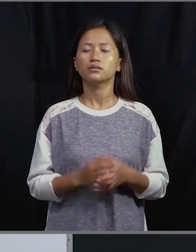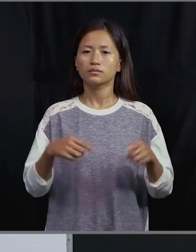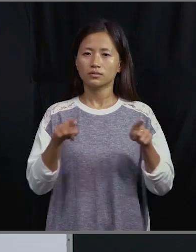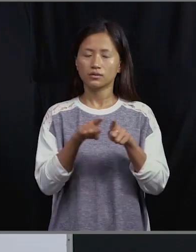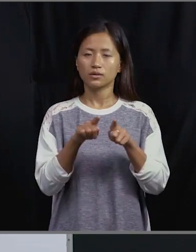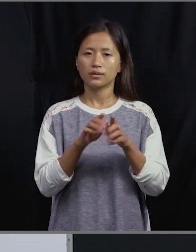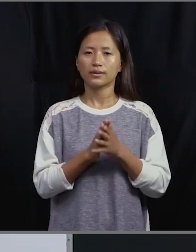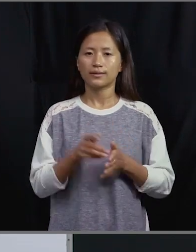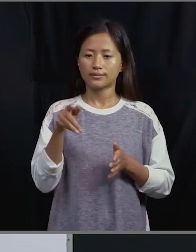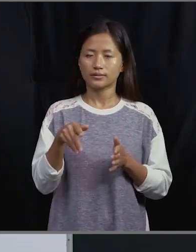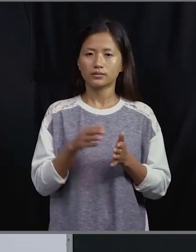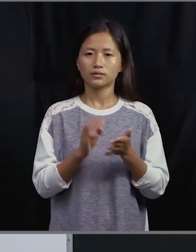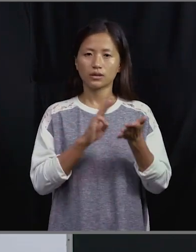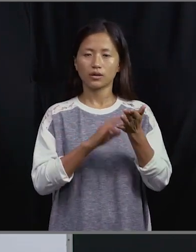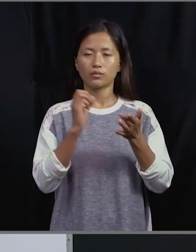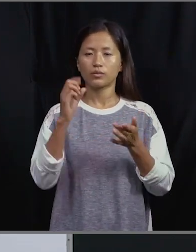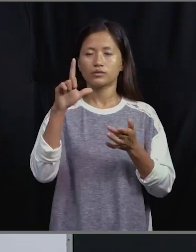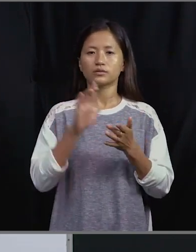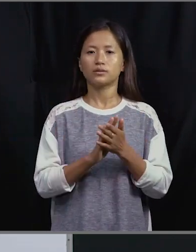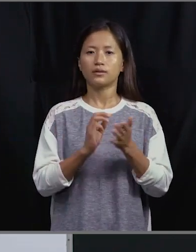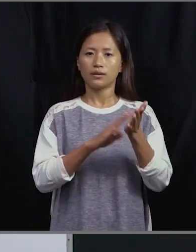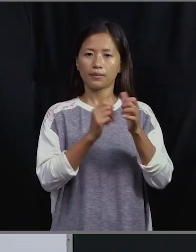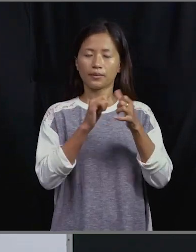And its molecular mass